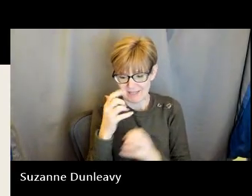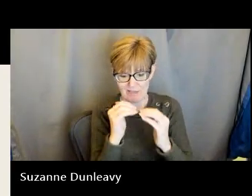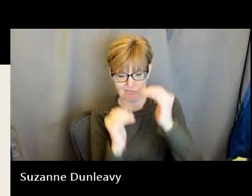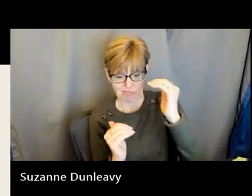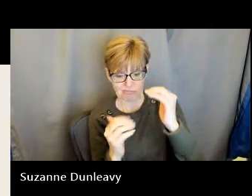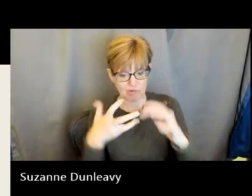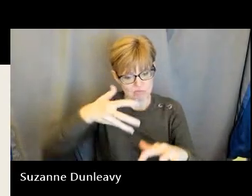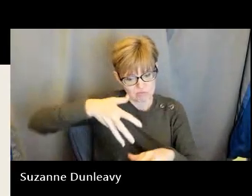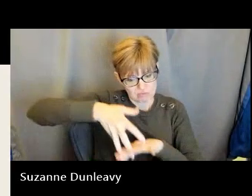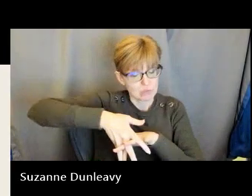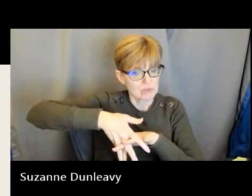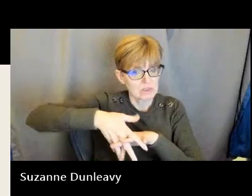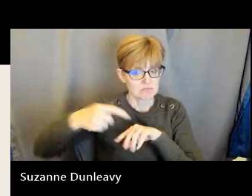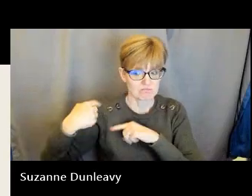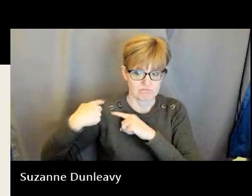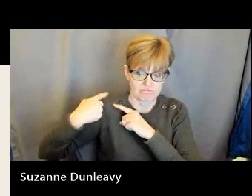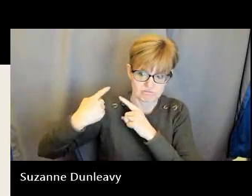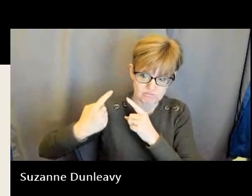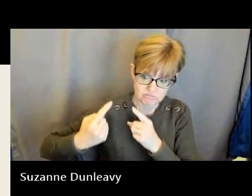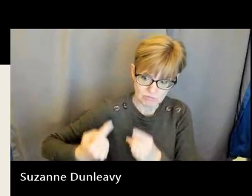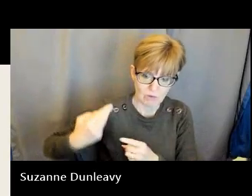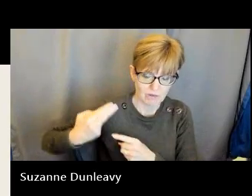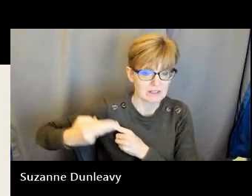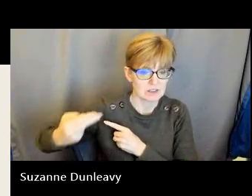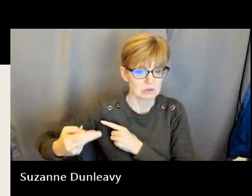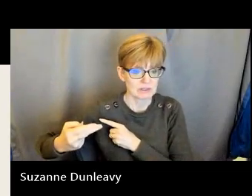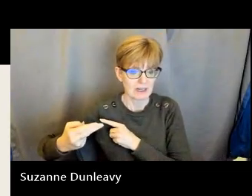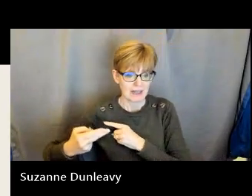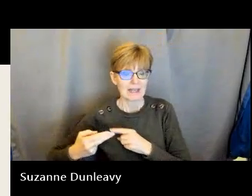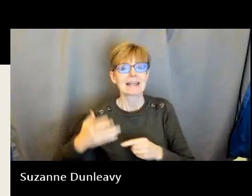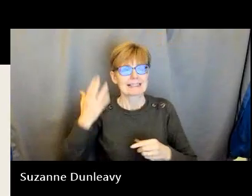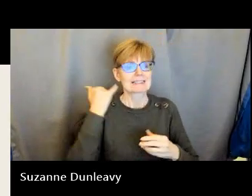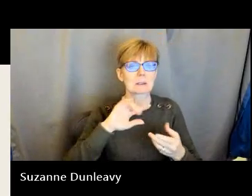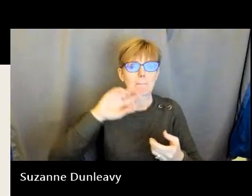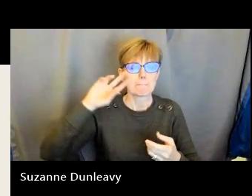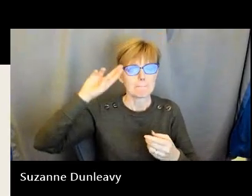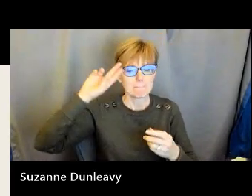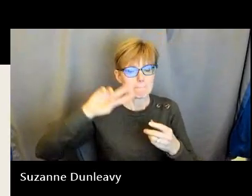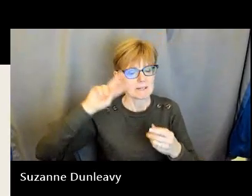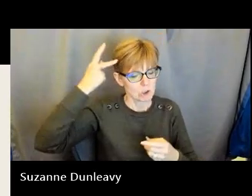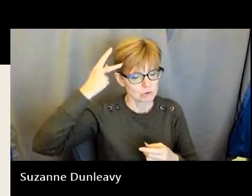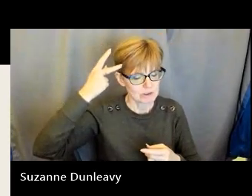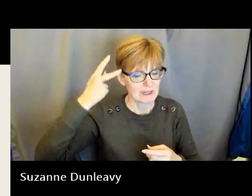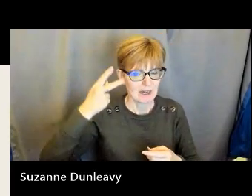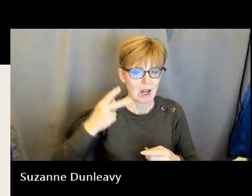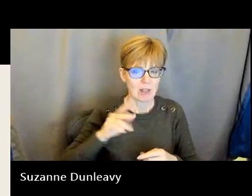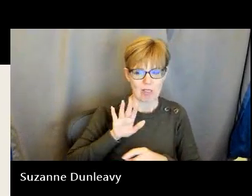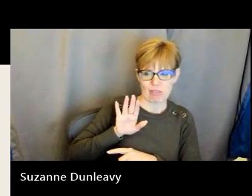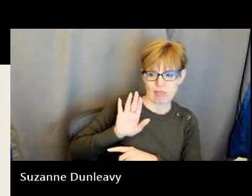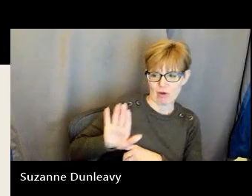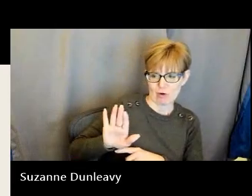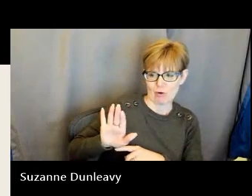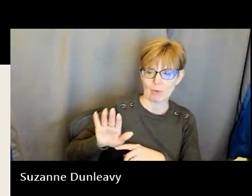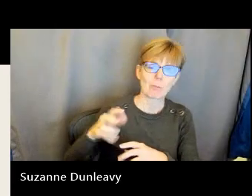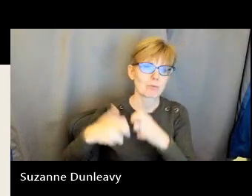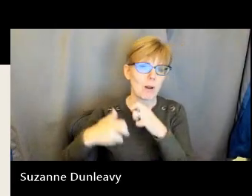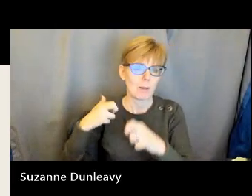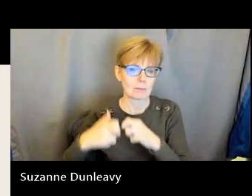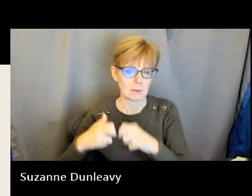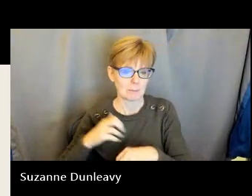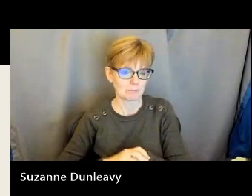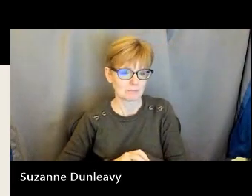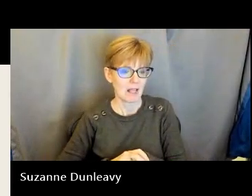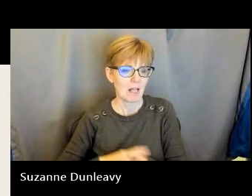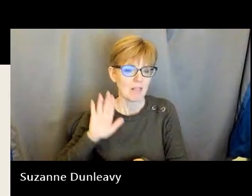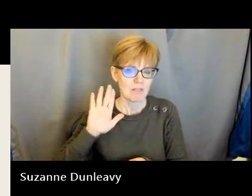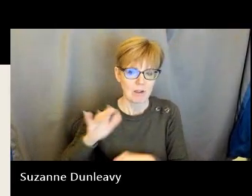misinterpret contemporary disparities as their problem, as the community's issue, as those folks' individual behaviors,